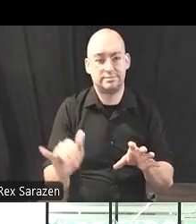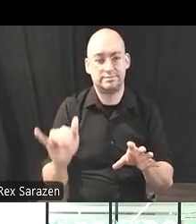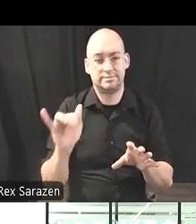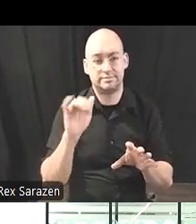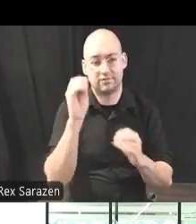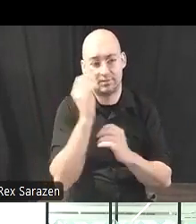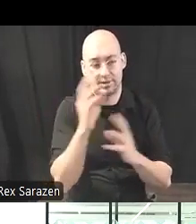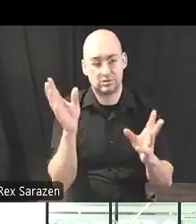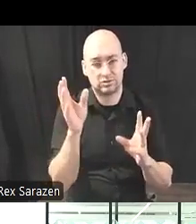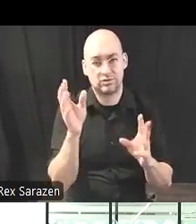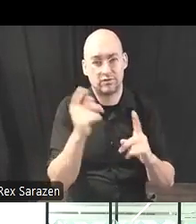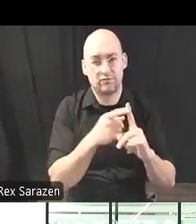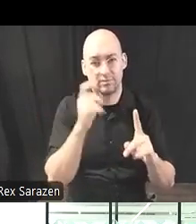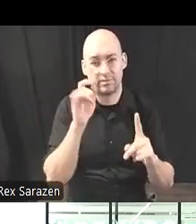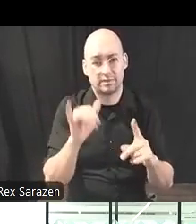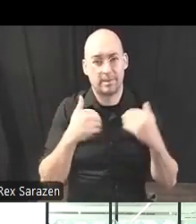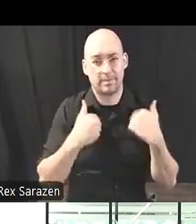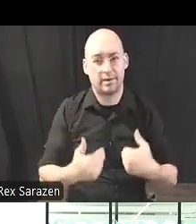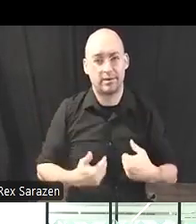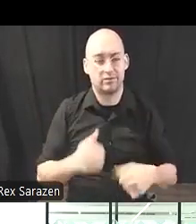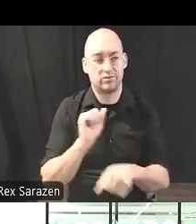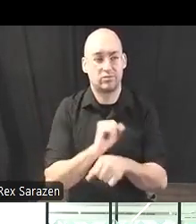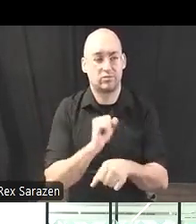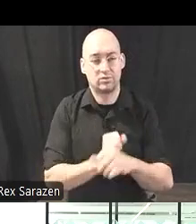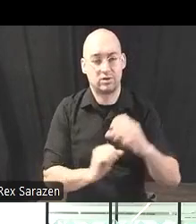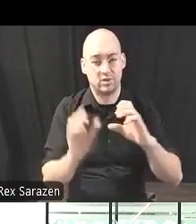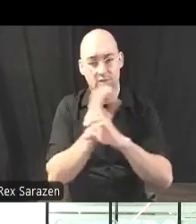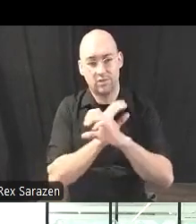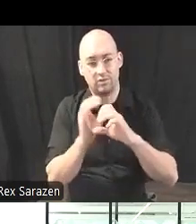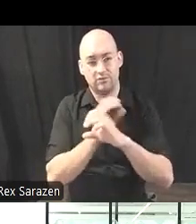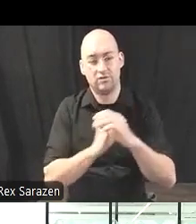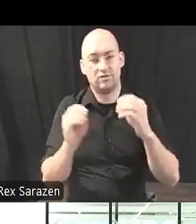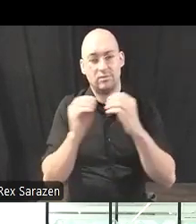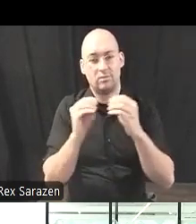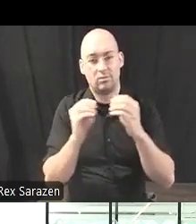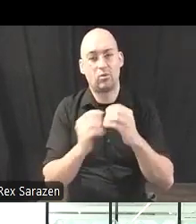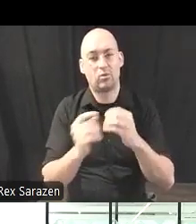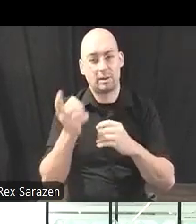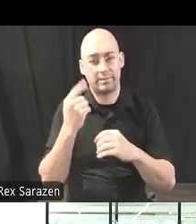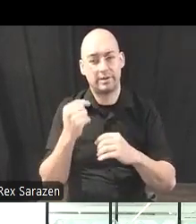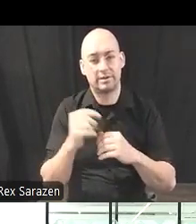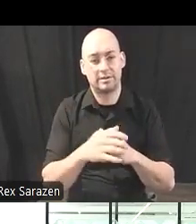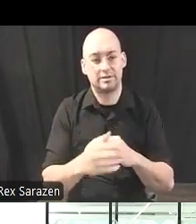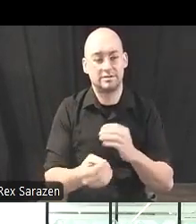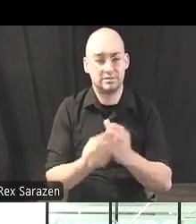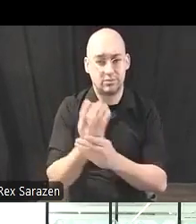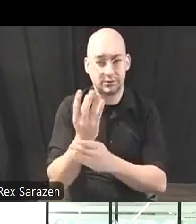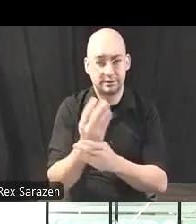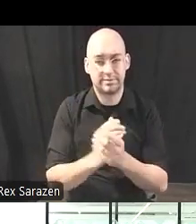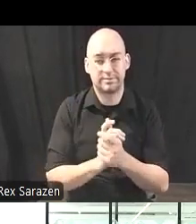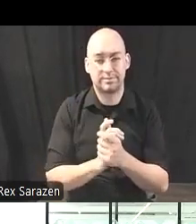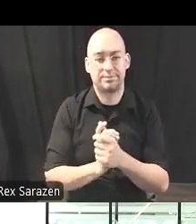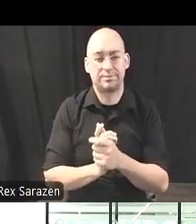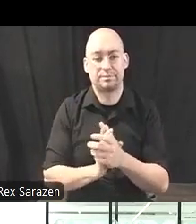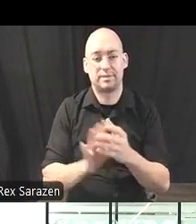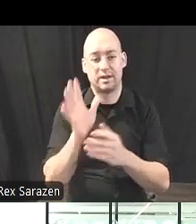information from that body of work and look for more this spring when we do release that. We're also conducting a number of statewide